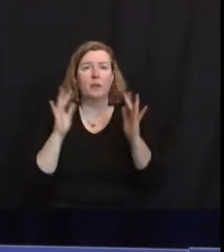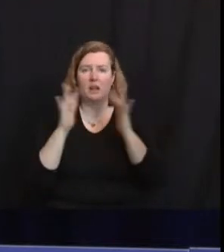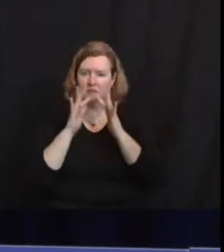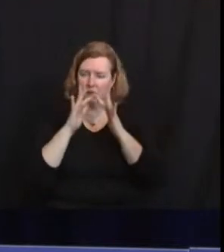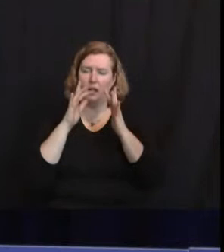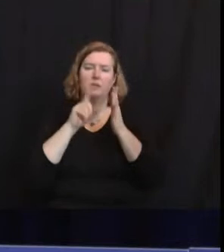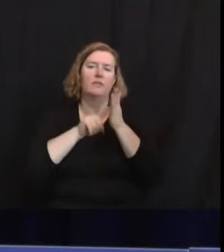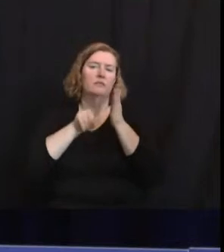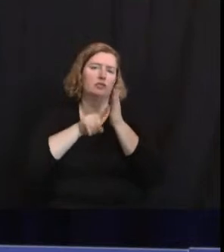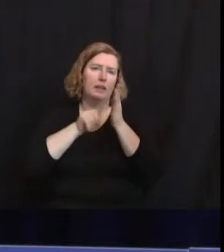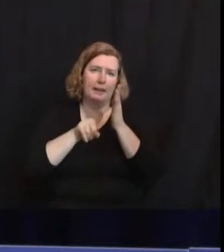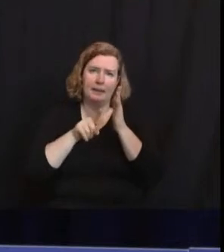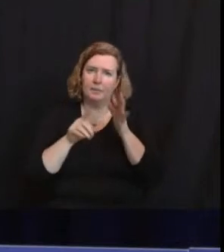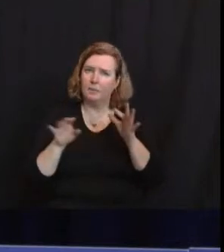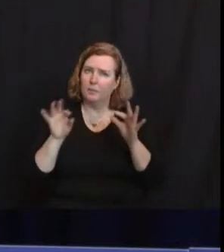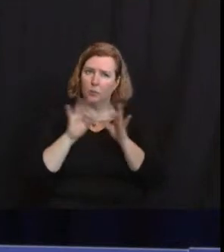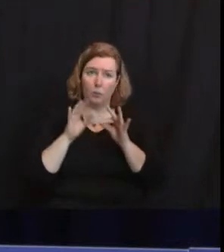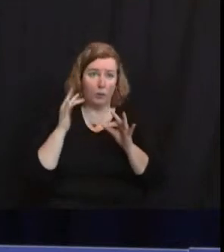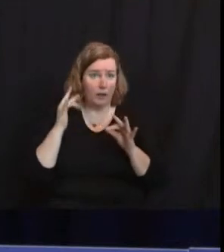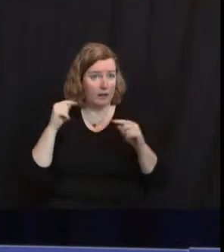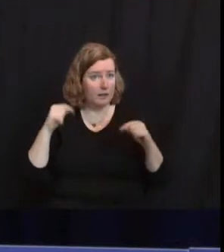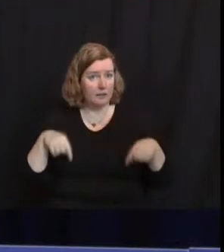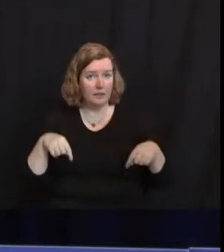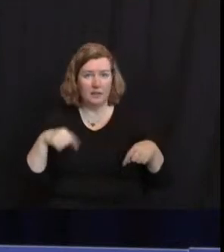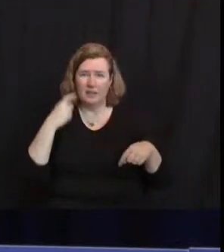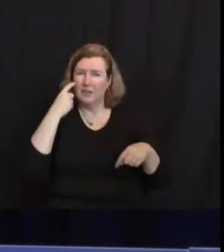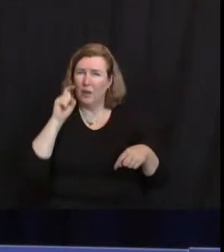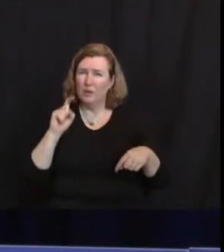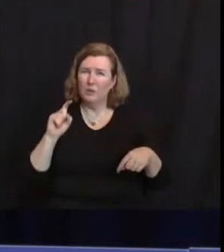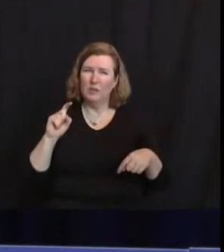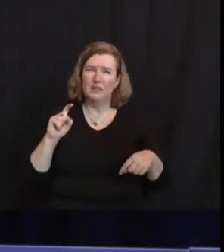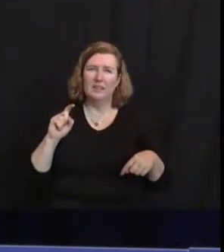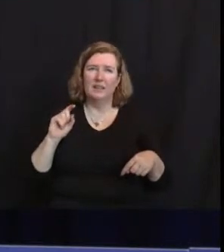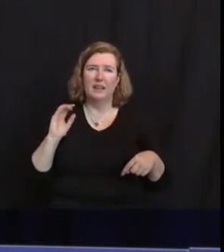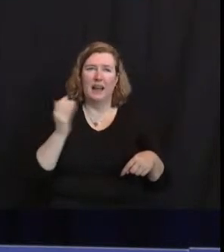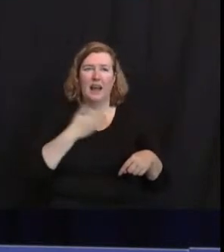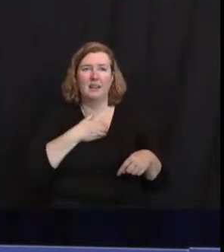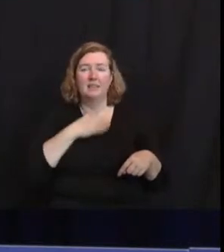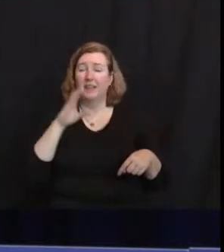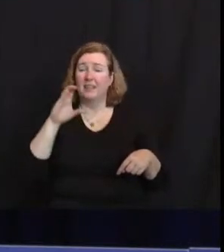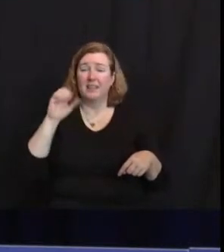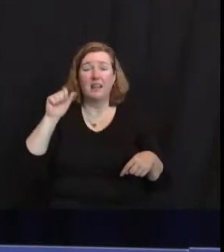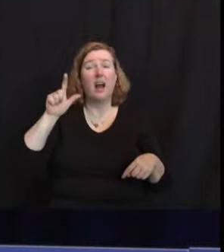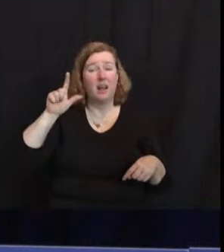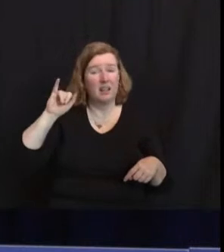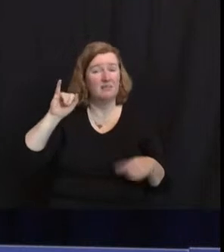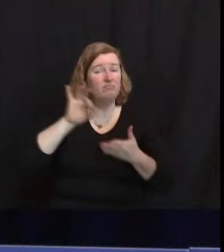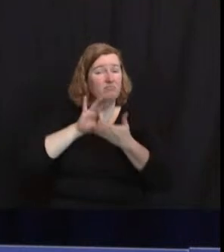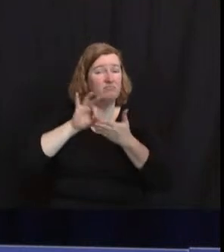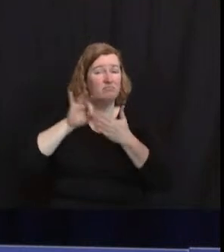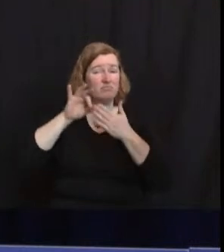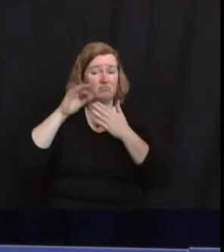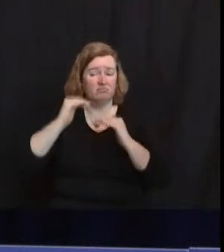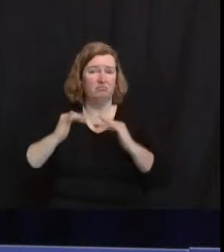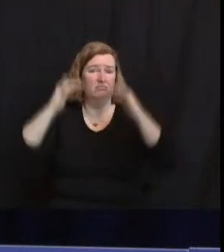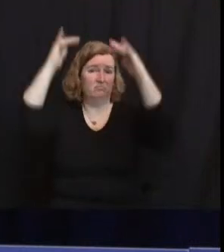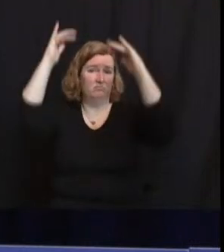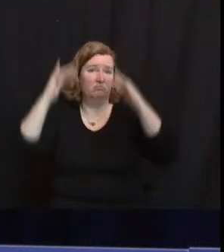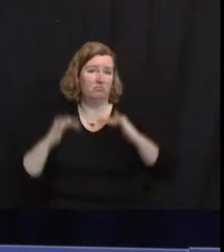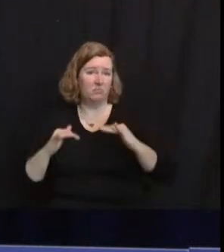week's COVID-19 Activity Level Index, the CALI score, shows the state is